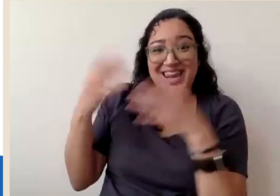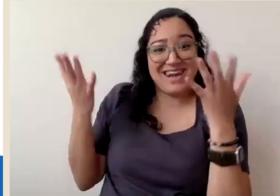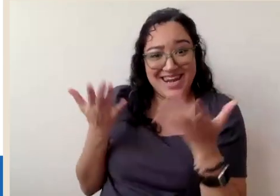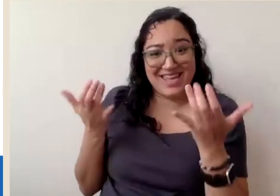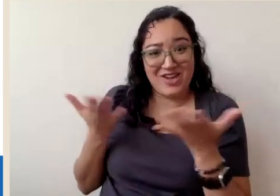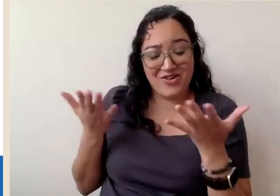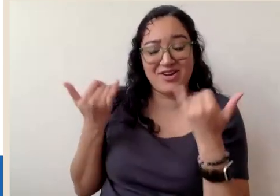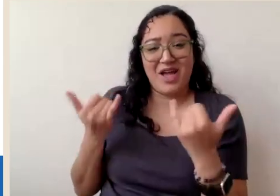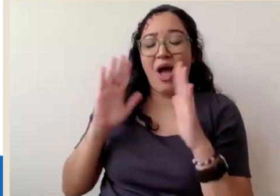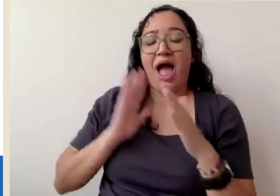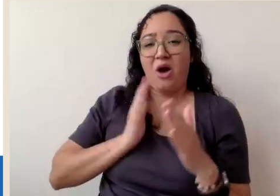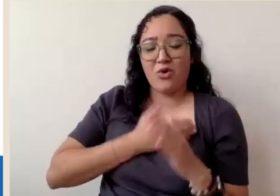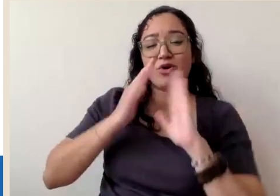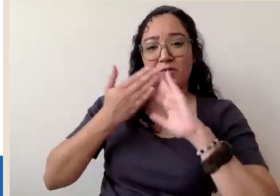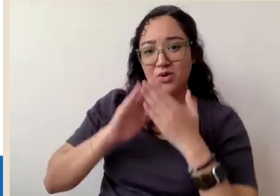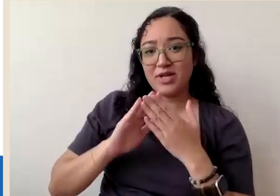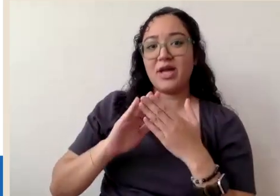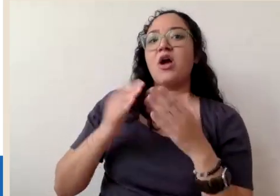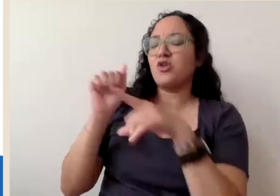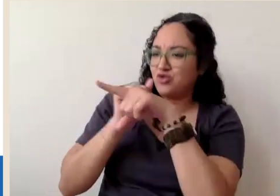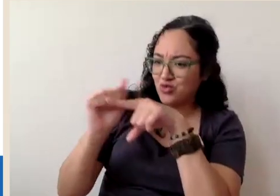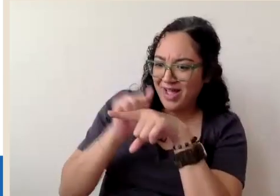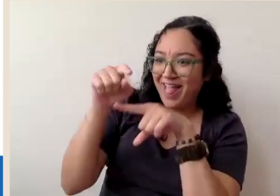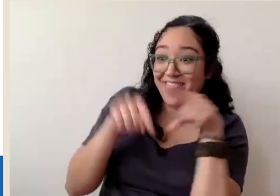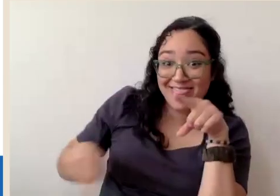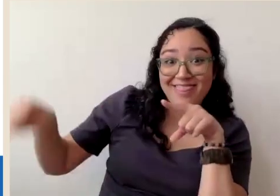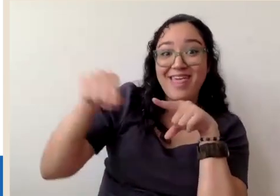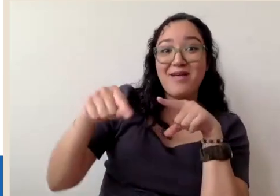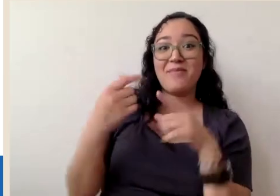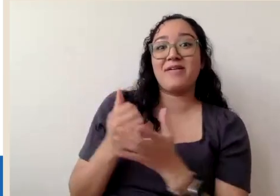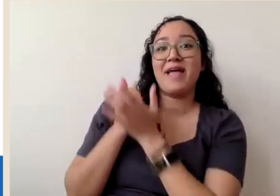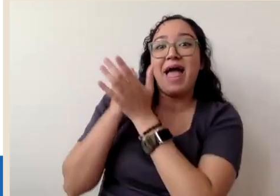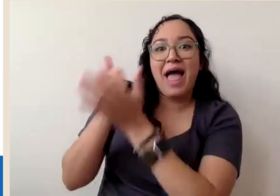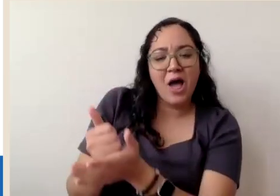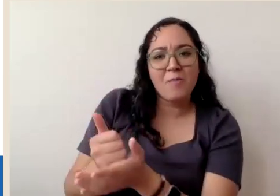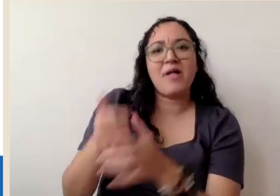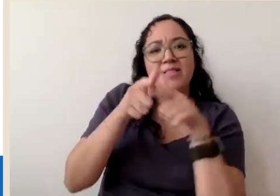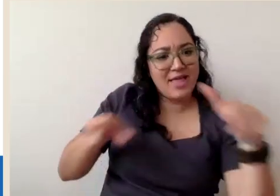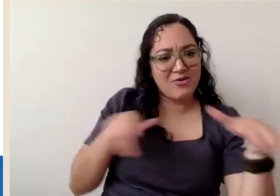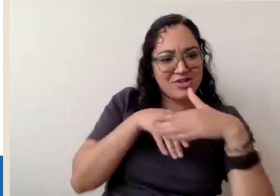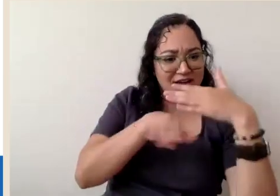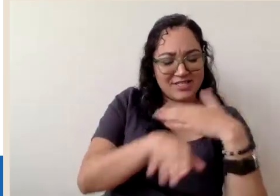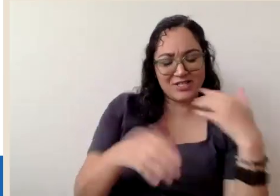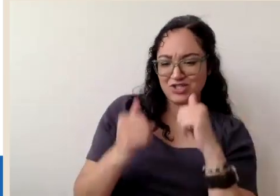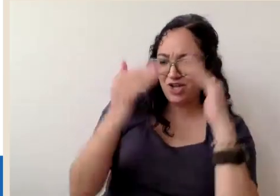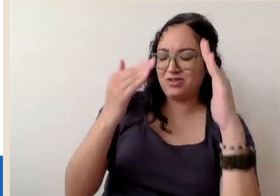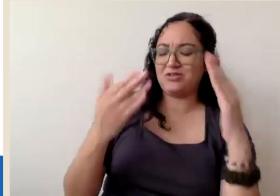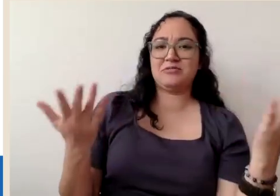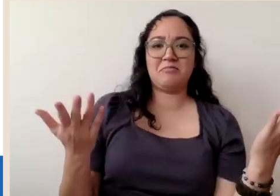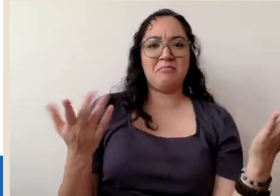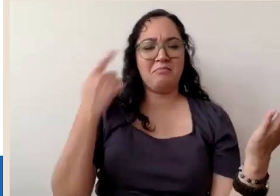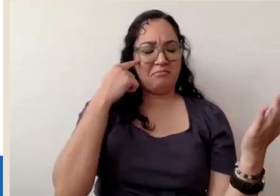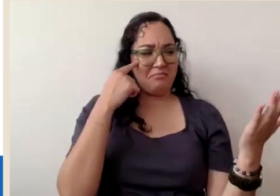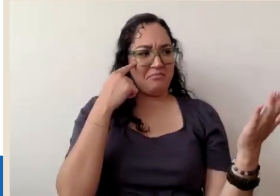to become professionally trained interpreters to meet the language access challenges that we're seeing in our communities? And